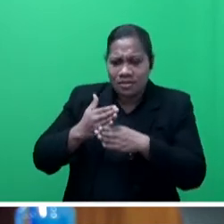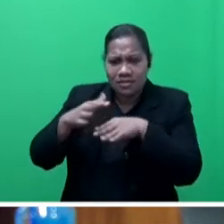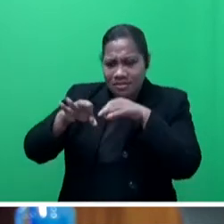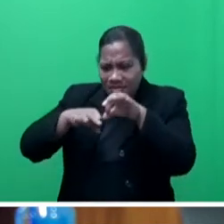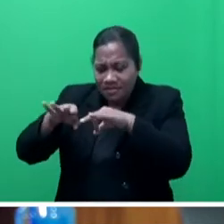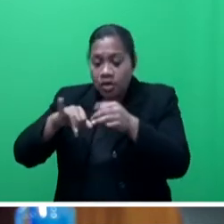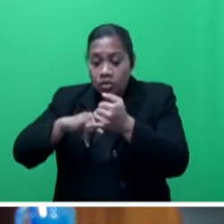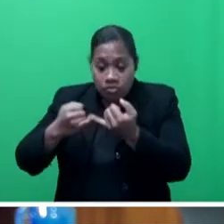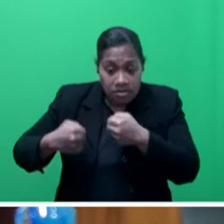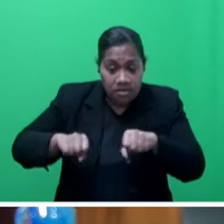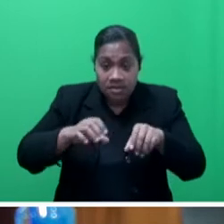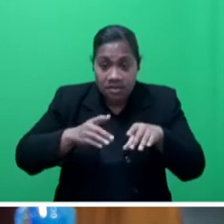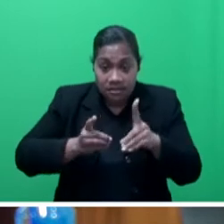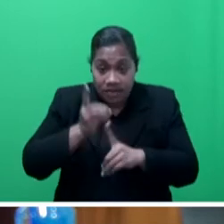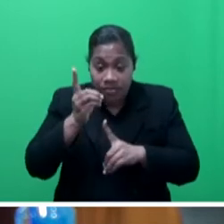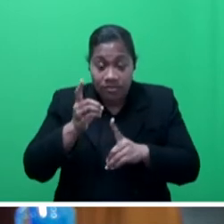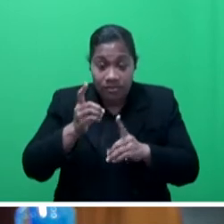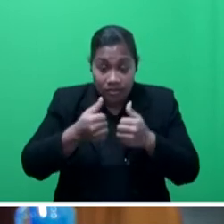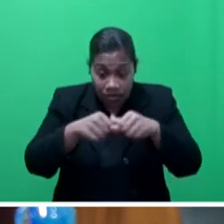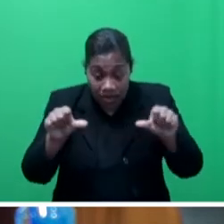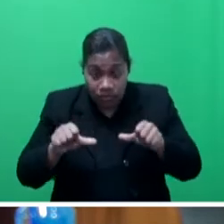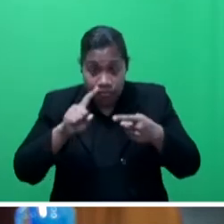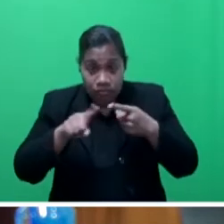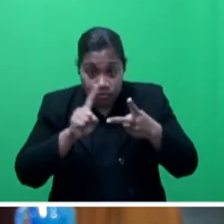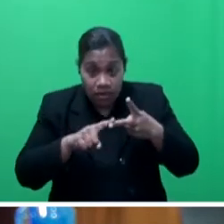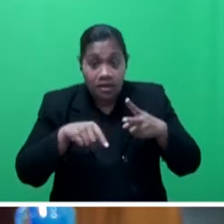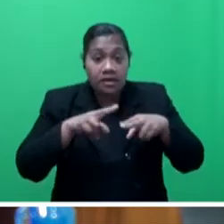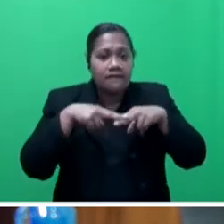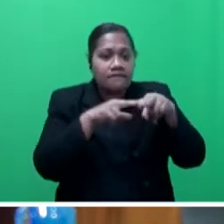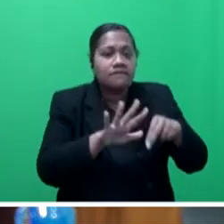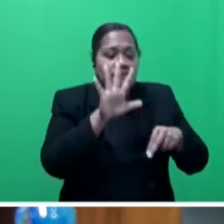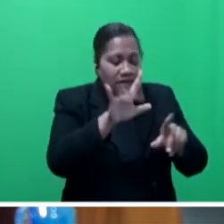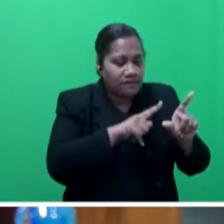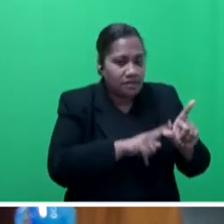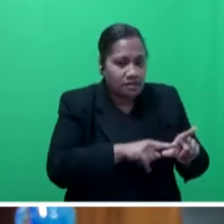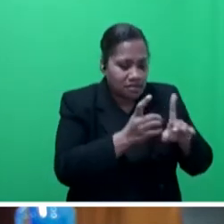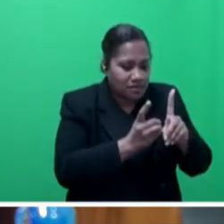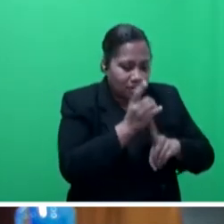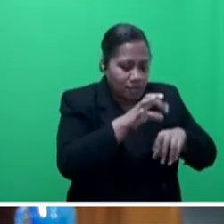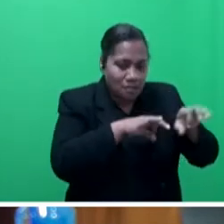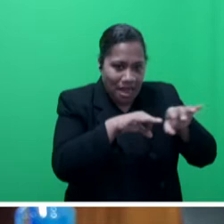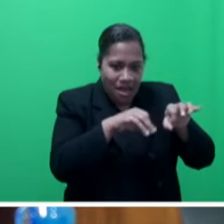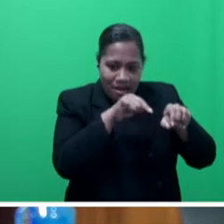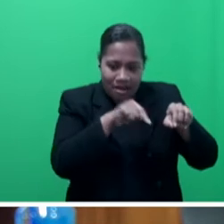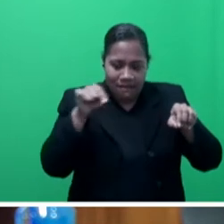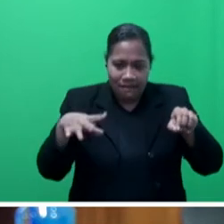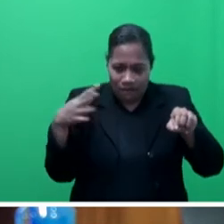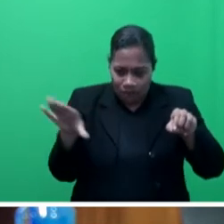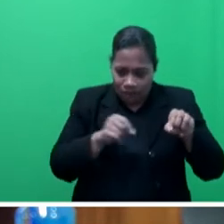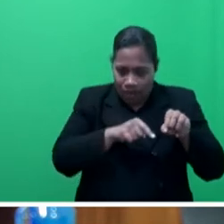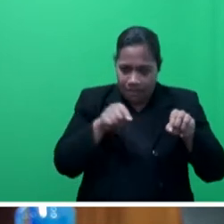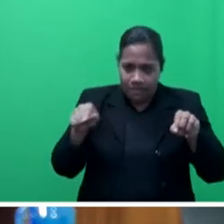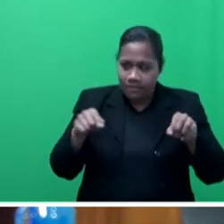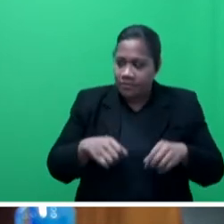development plan for Ministry of Agriculture and the on Fiji's 5-year and 20-year development plan. So, Mr. Speaker, said this guiding